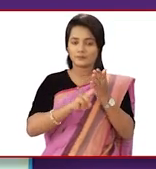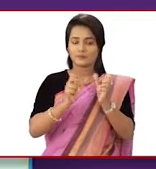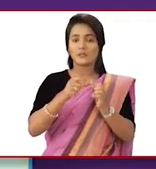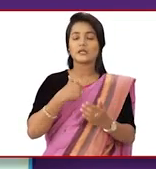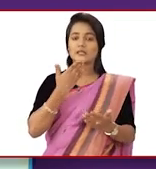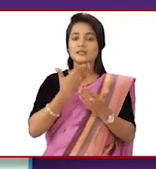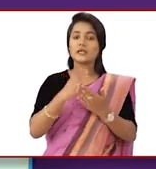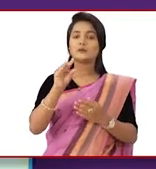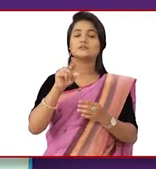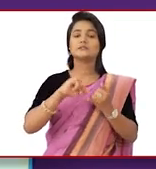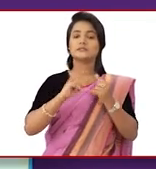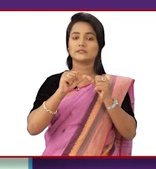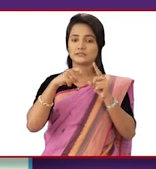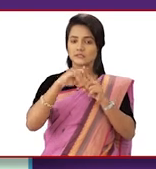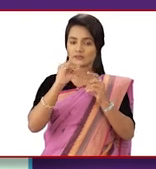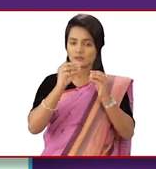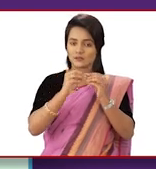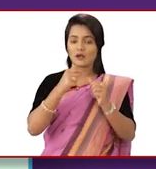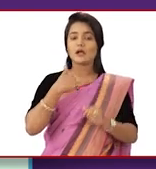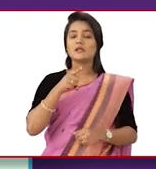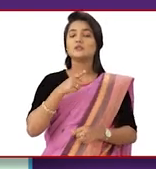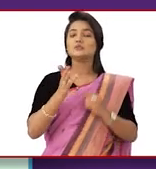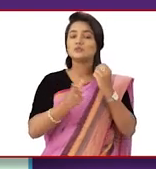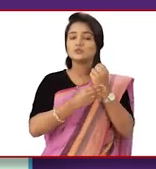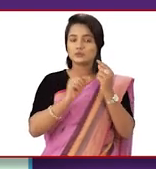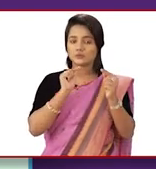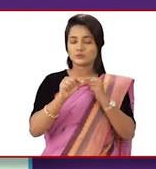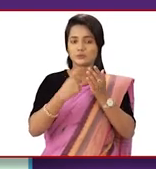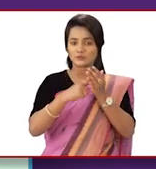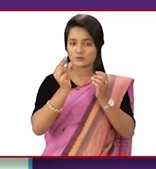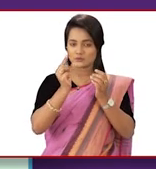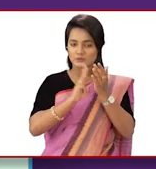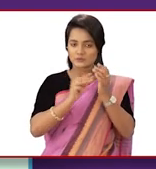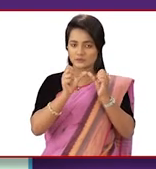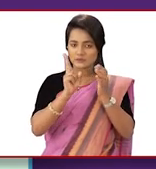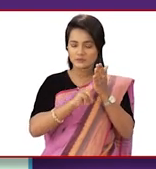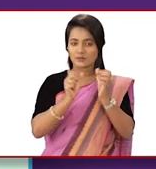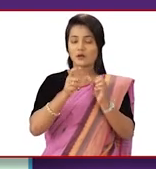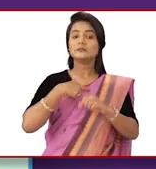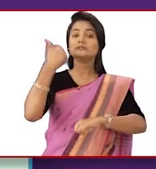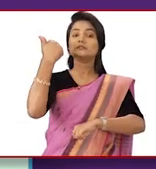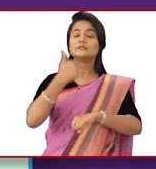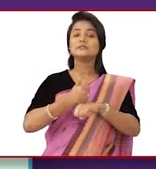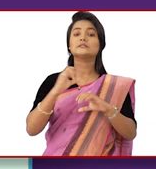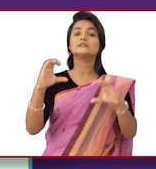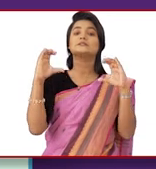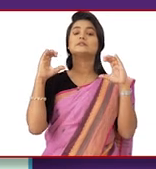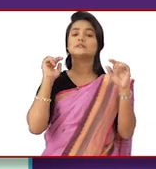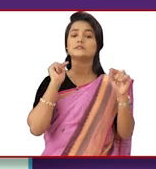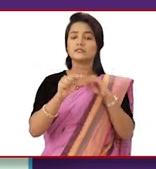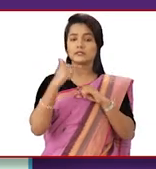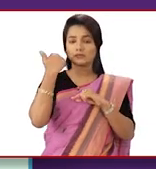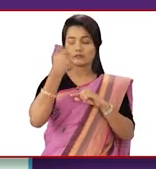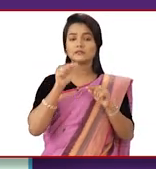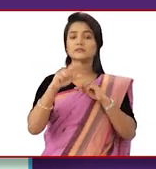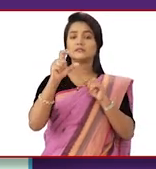you, Sakib. I'm Dr. Rumana Dowla. I'm a physician. I'm a founder chairperson of Bangladesh Palliative and